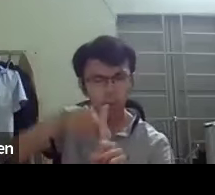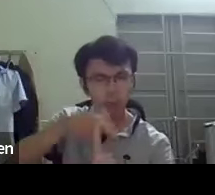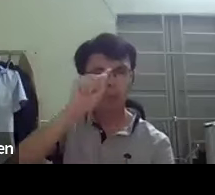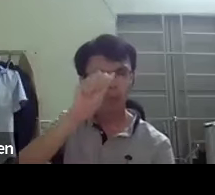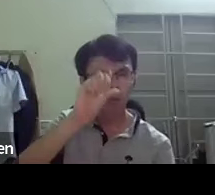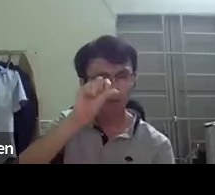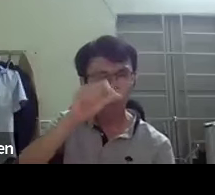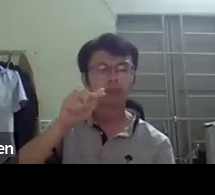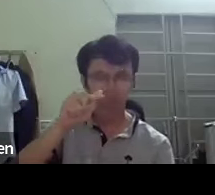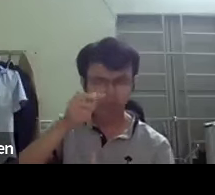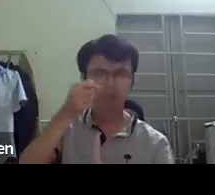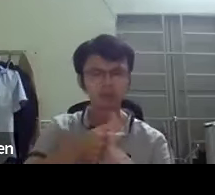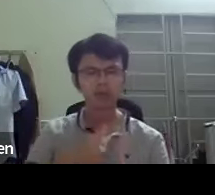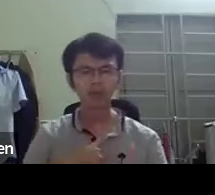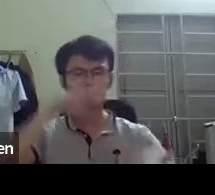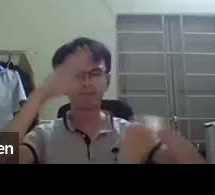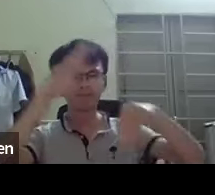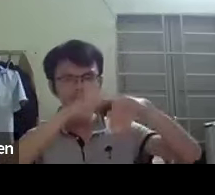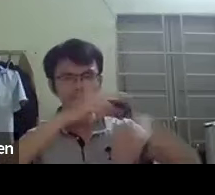says,